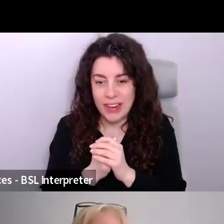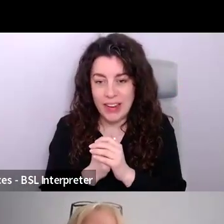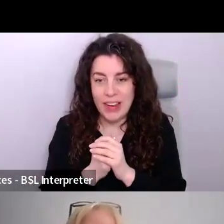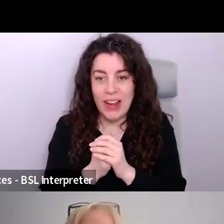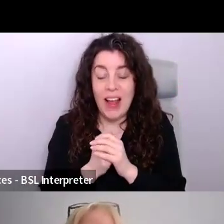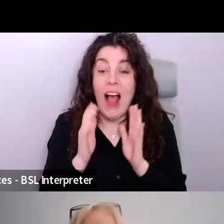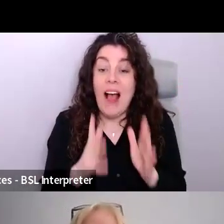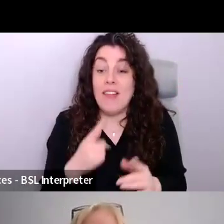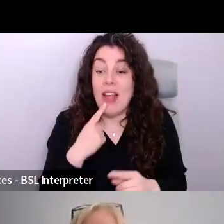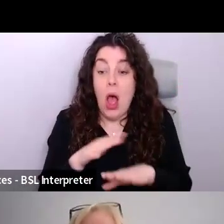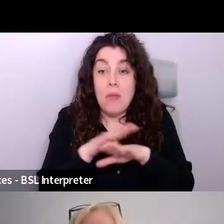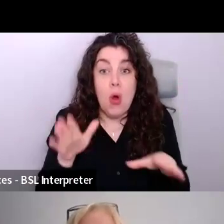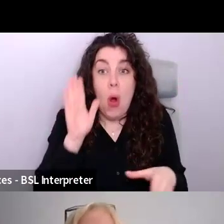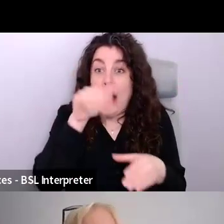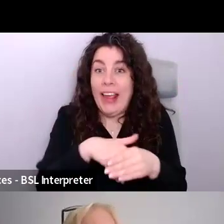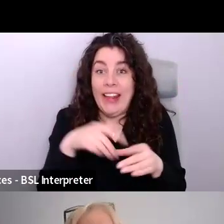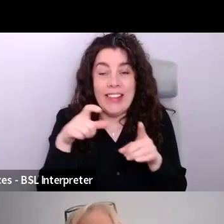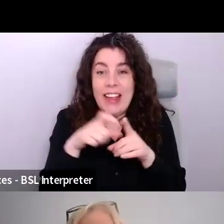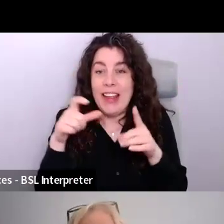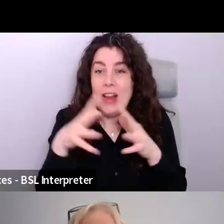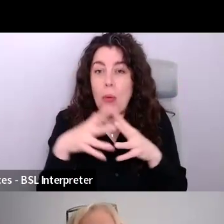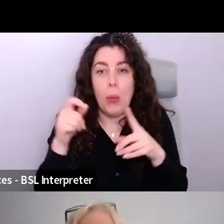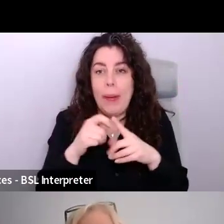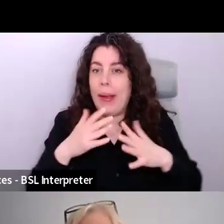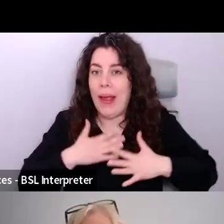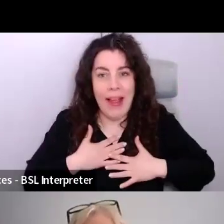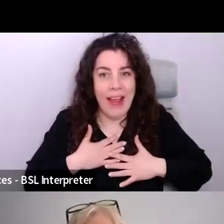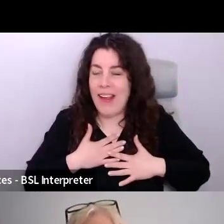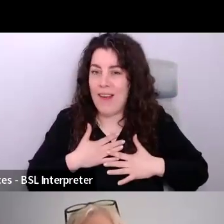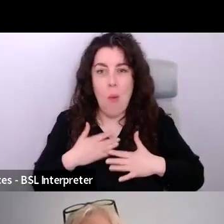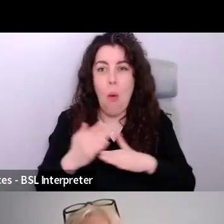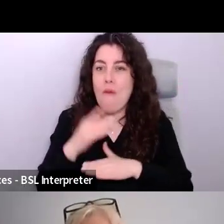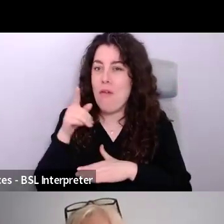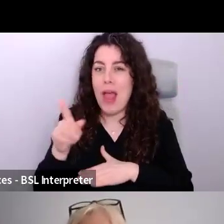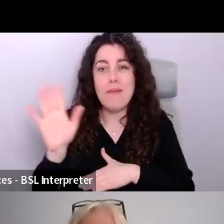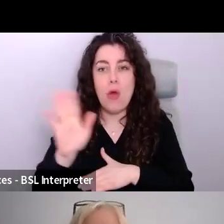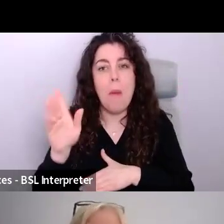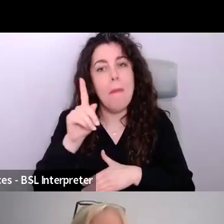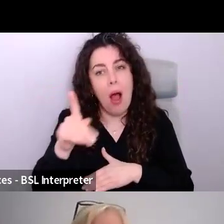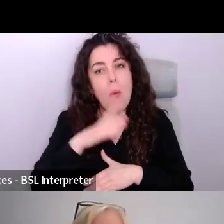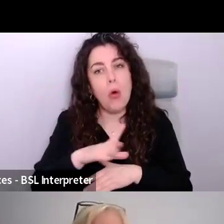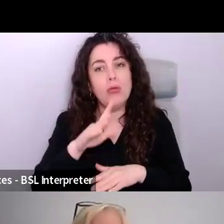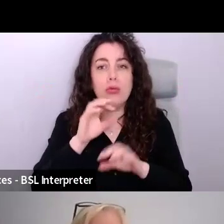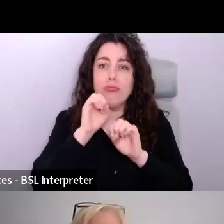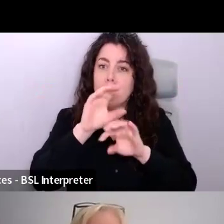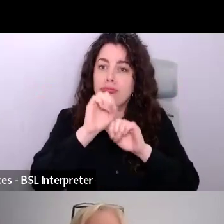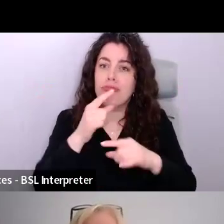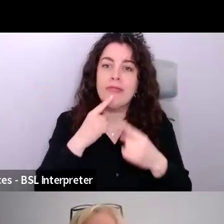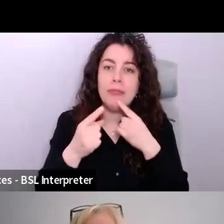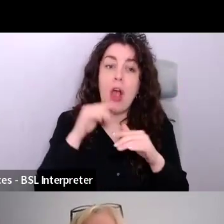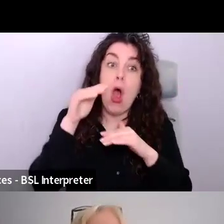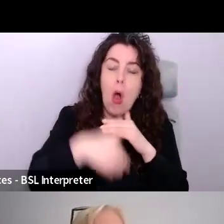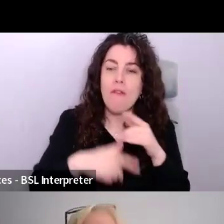the DWP. I'm just here to tell you about the Disability Confidence Scheme so that you have an